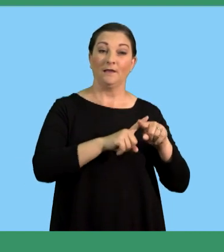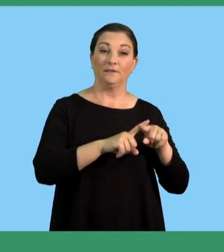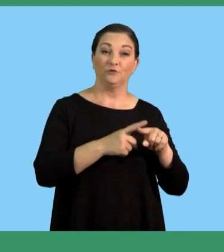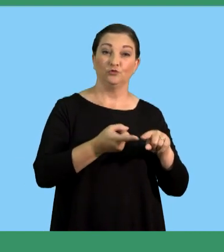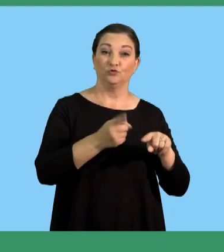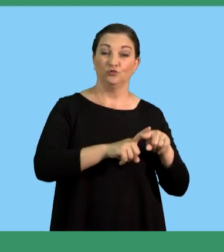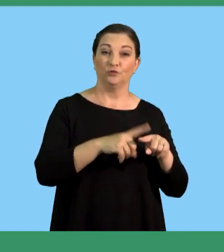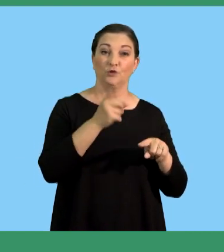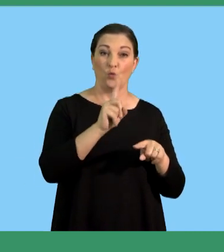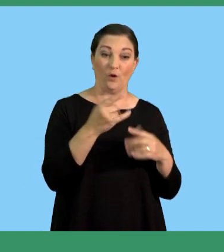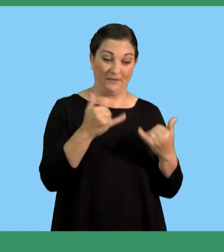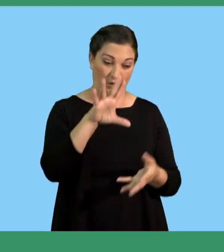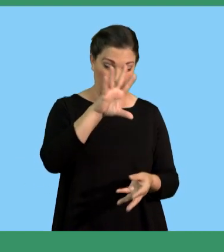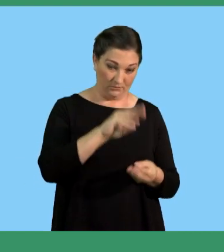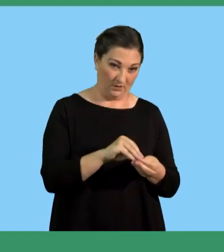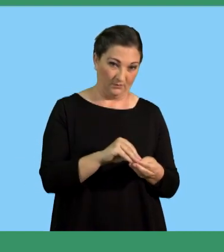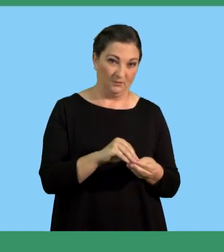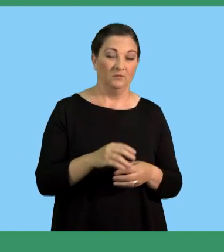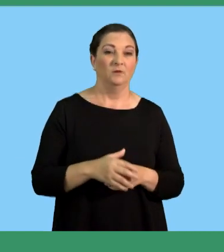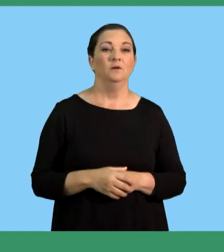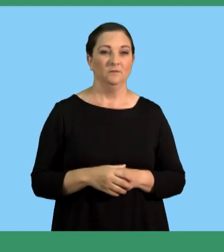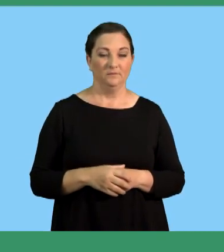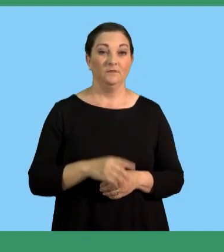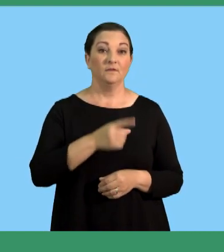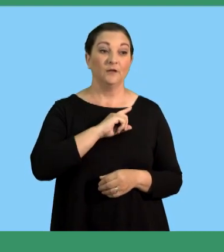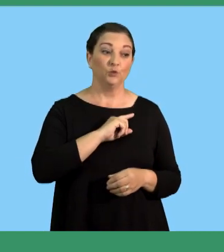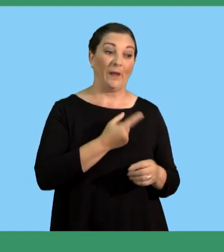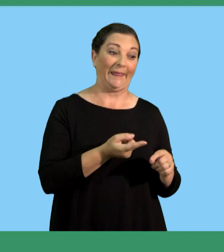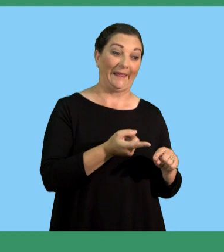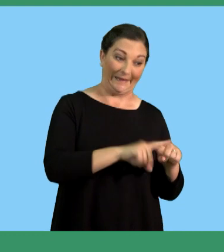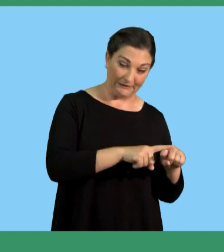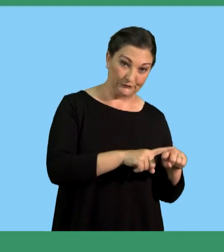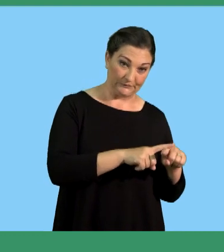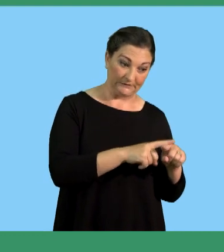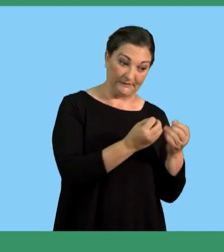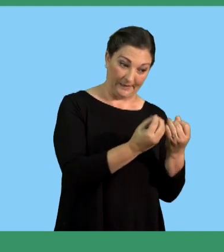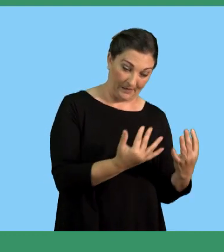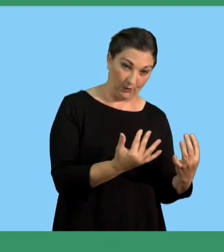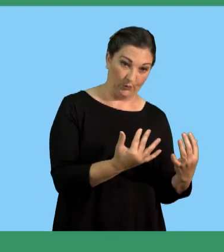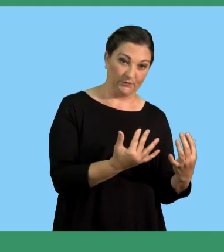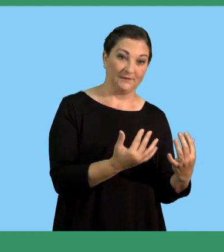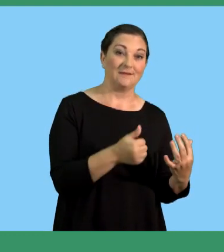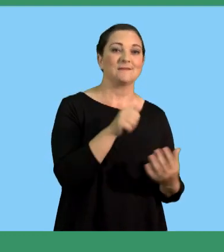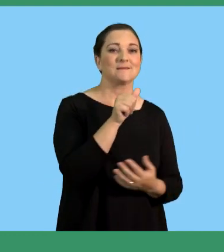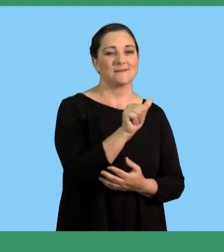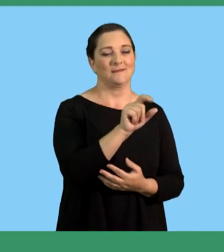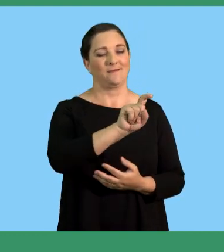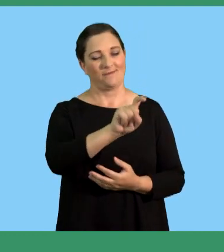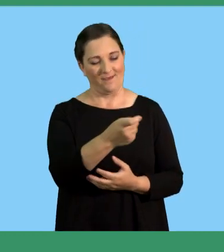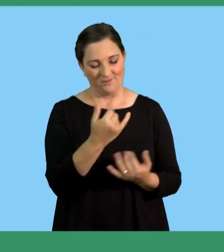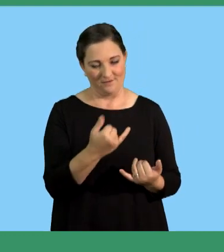interest, calculate, the instruction is to calculate the interest amount. So the interest amount would be